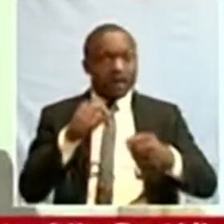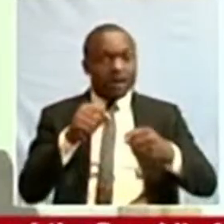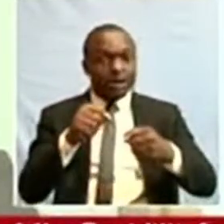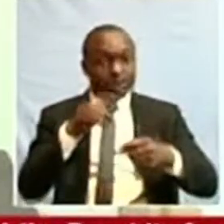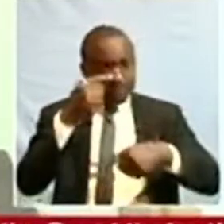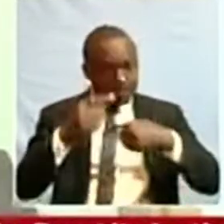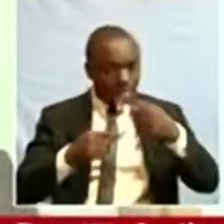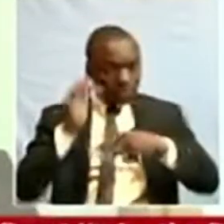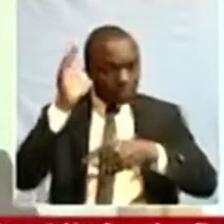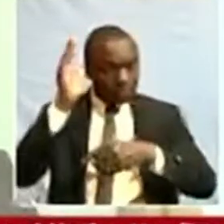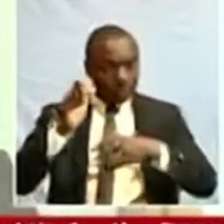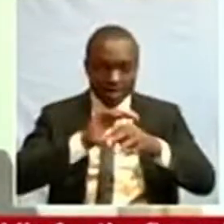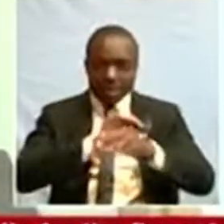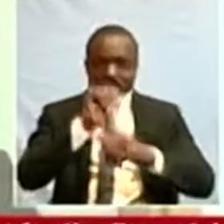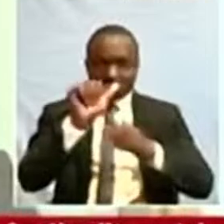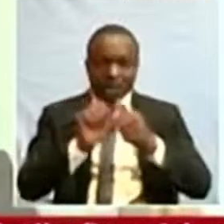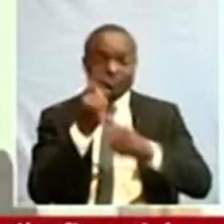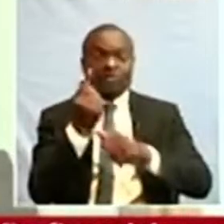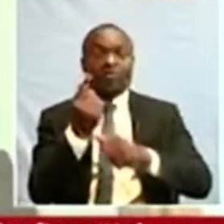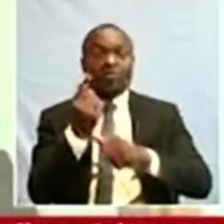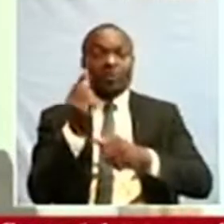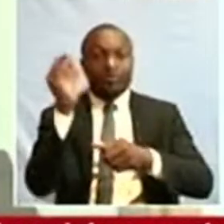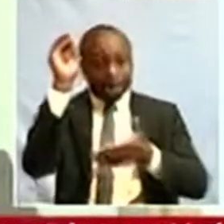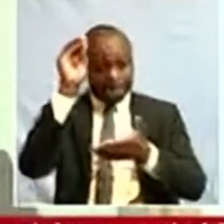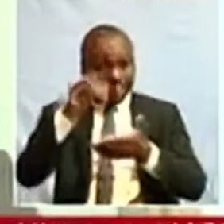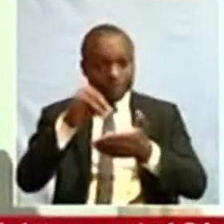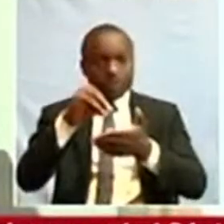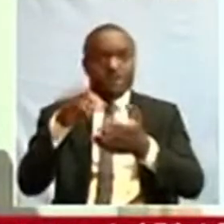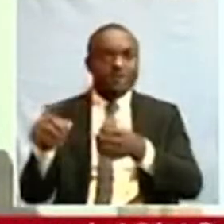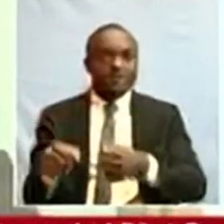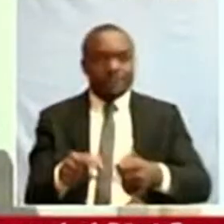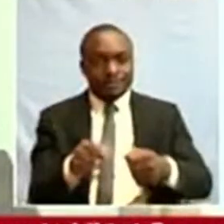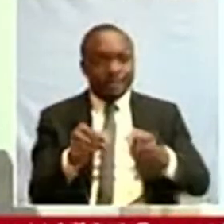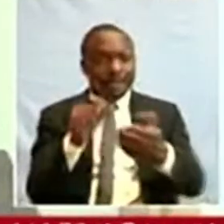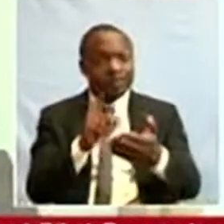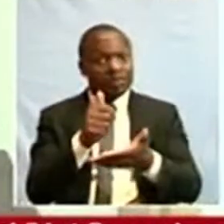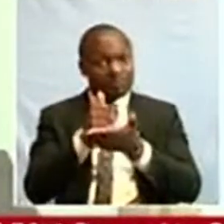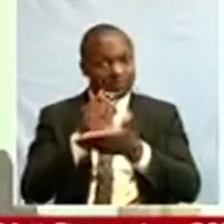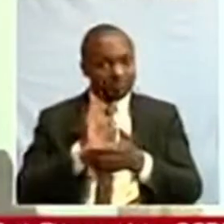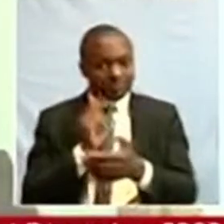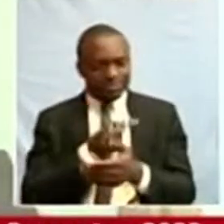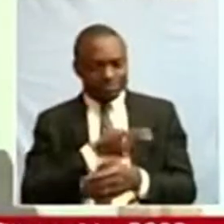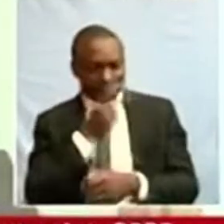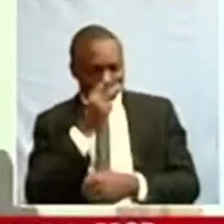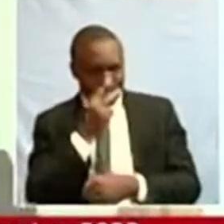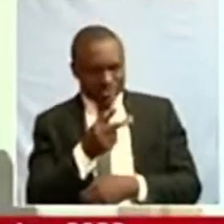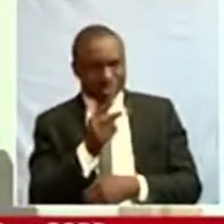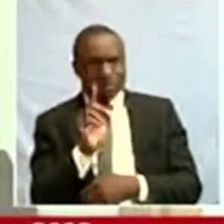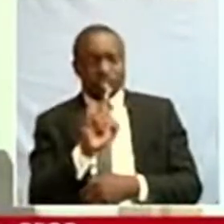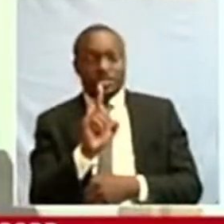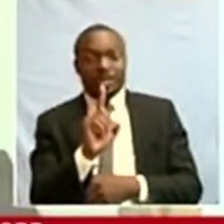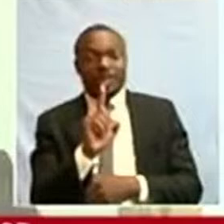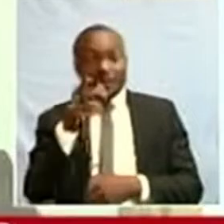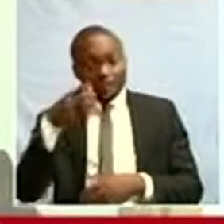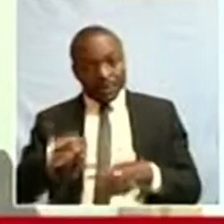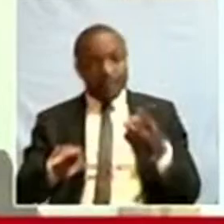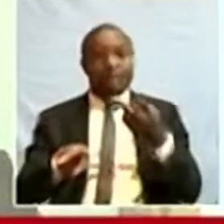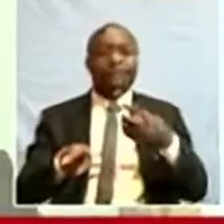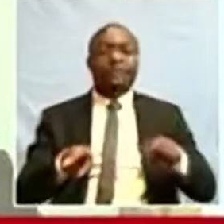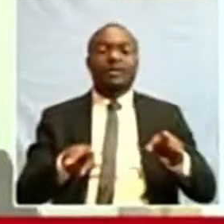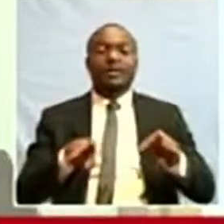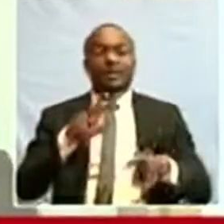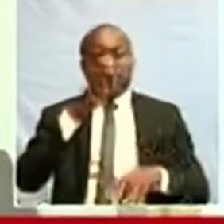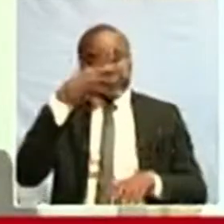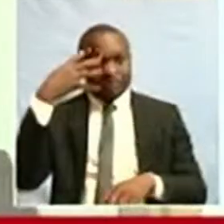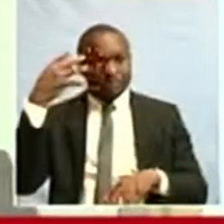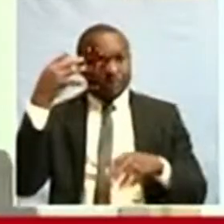on the system. So this will help us be able to detect where there are duplicate NRCs. Nevertheless, as